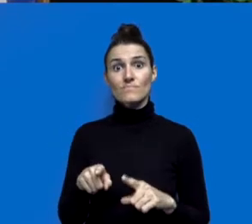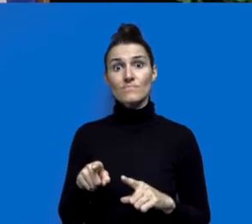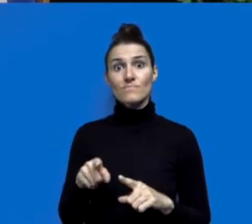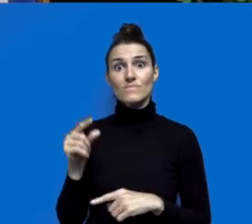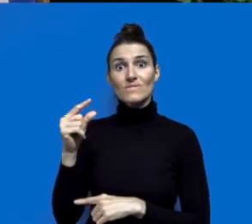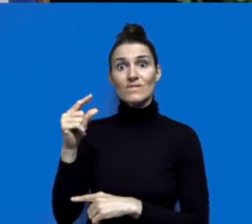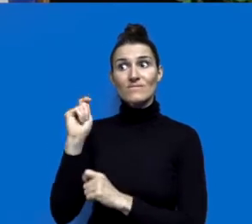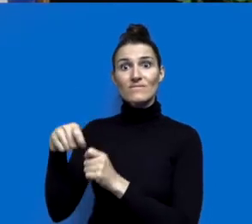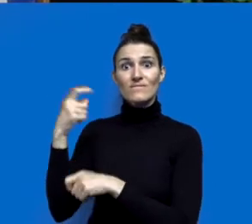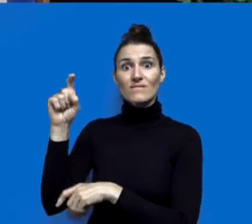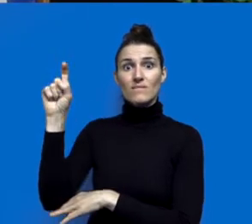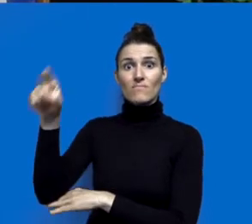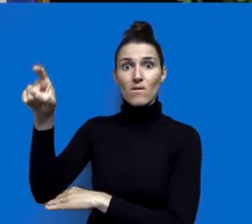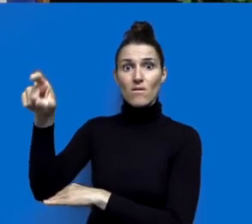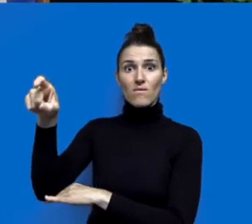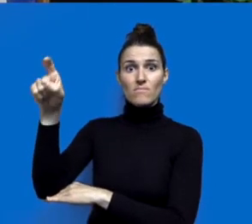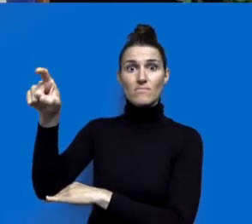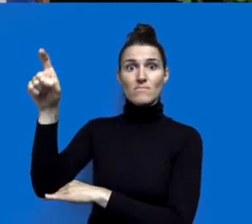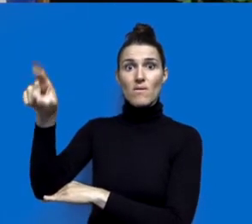And wiggle, wiggle, wiggle.